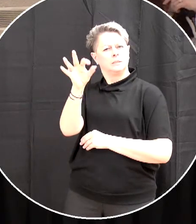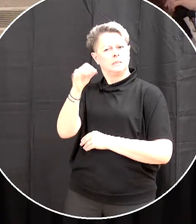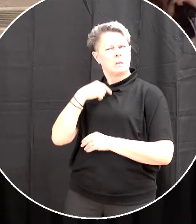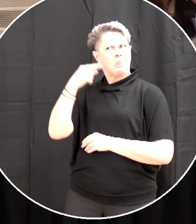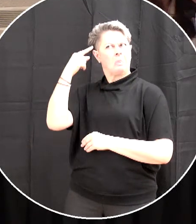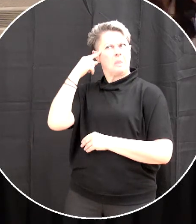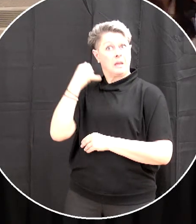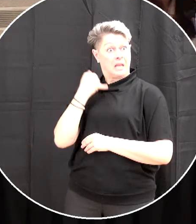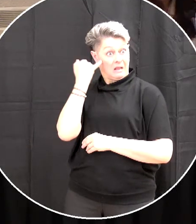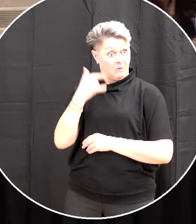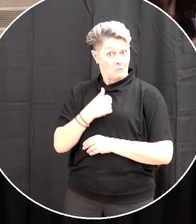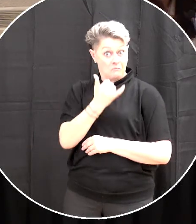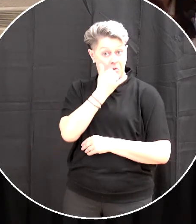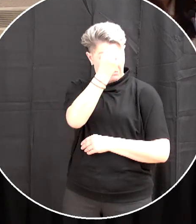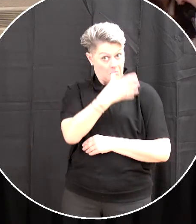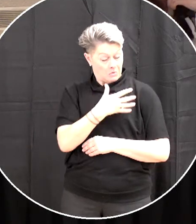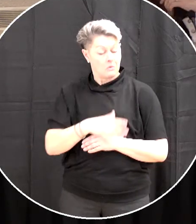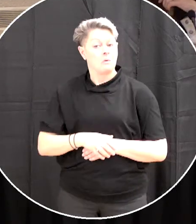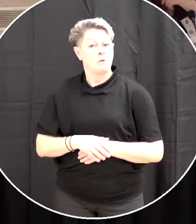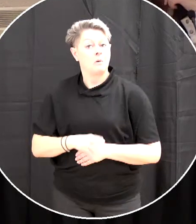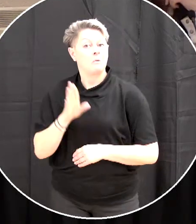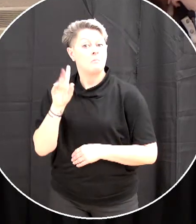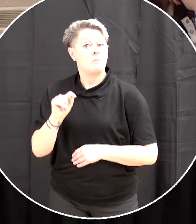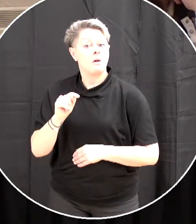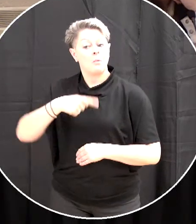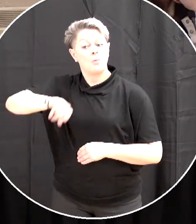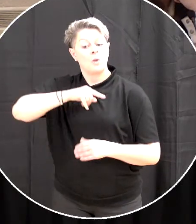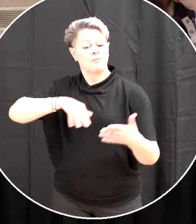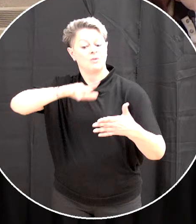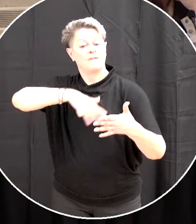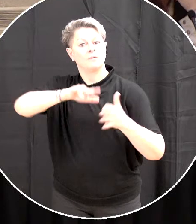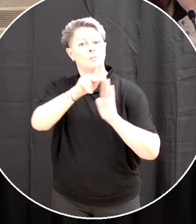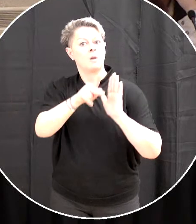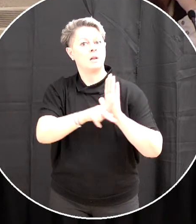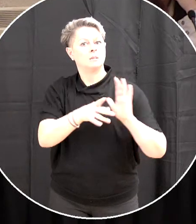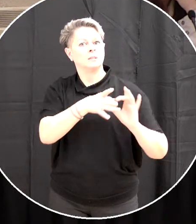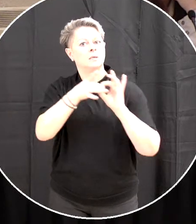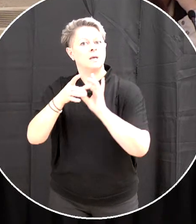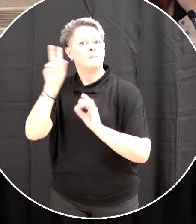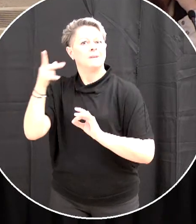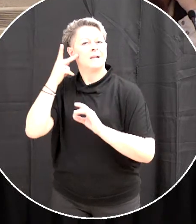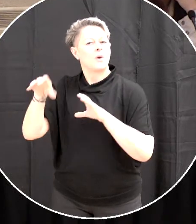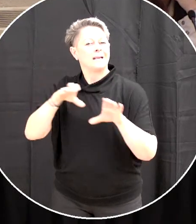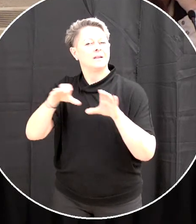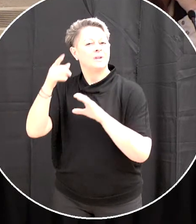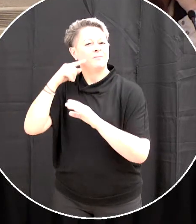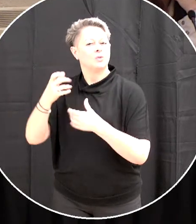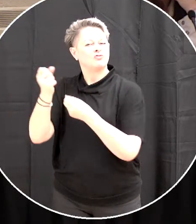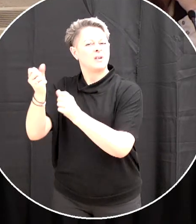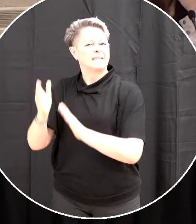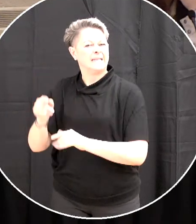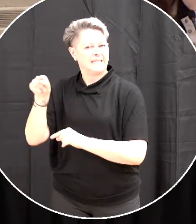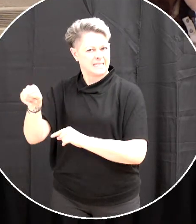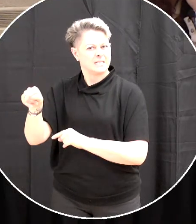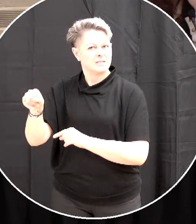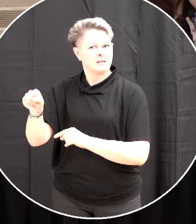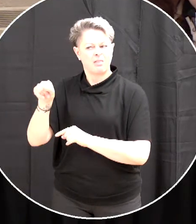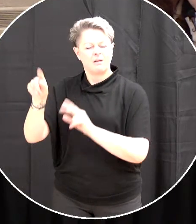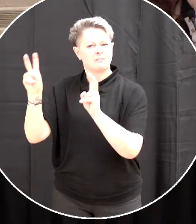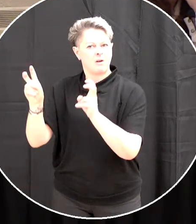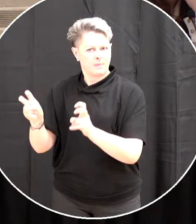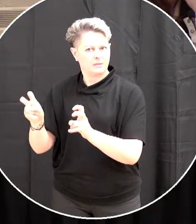wrong, somebody can correct me, we reviewed our policy as it relates to political activity for trustees, and it was